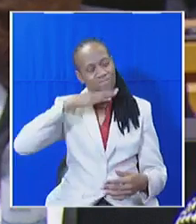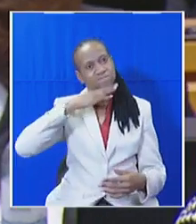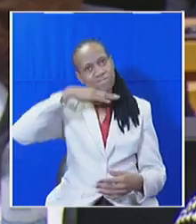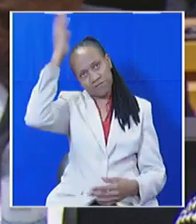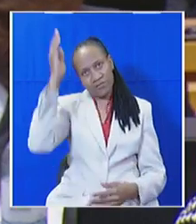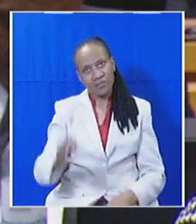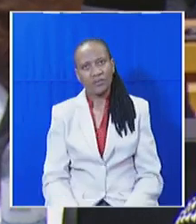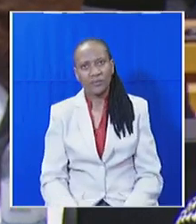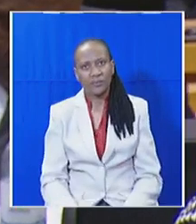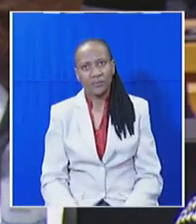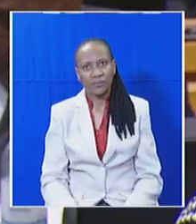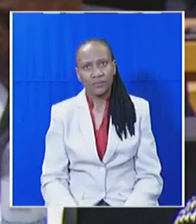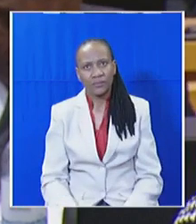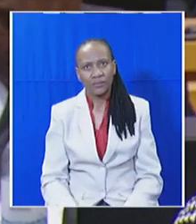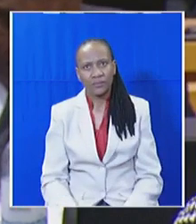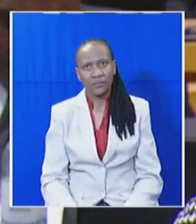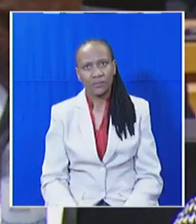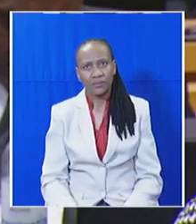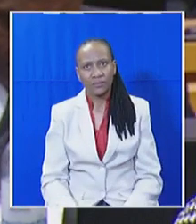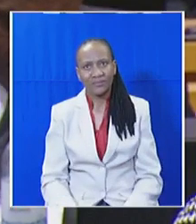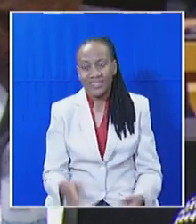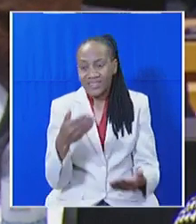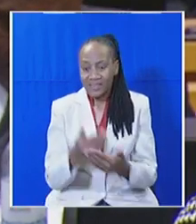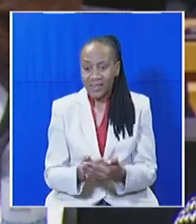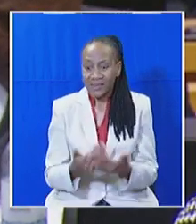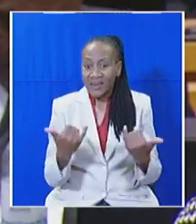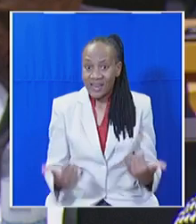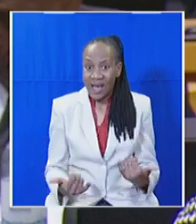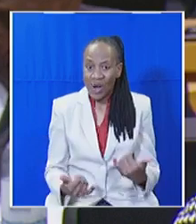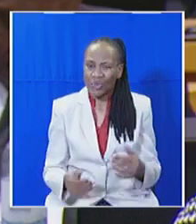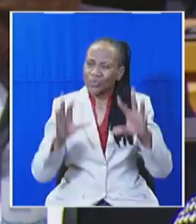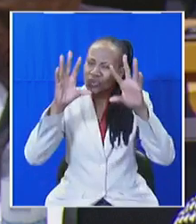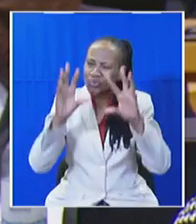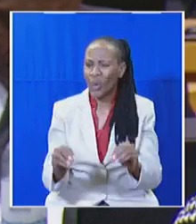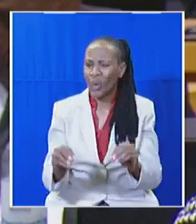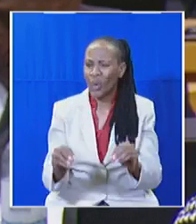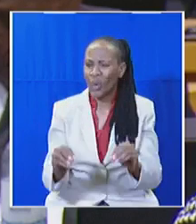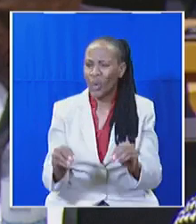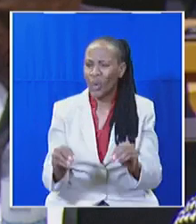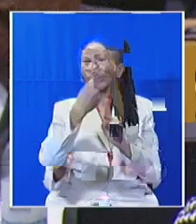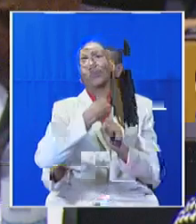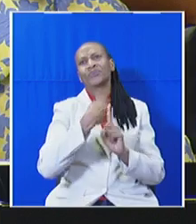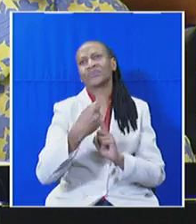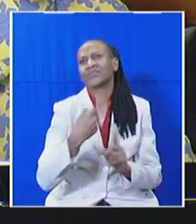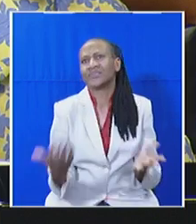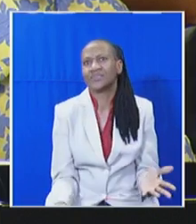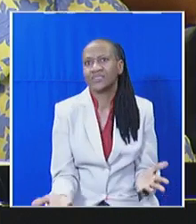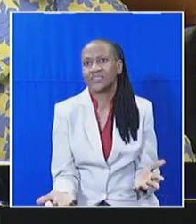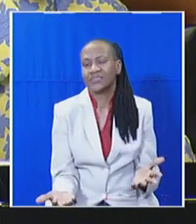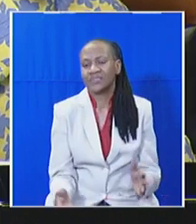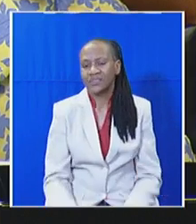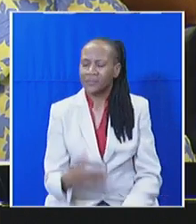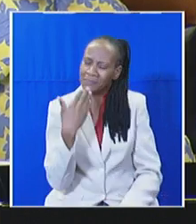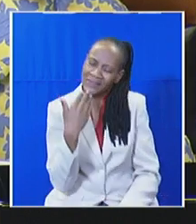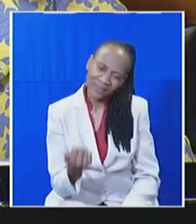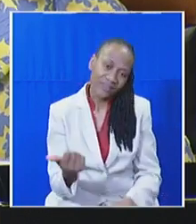supplementary question. Why can't we stop this process and this abuse, please? Thank you very much, Honorable